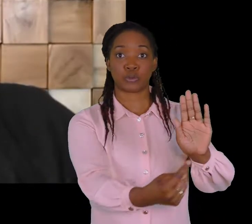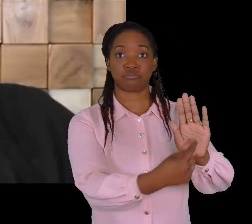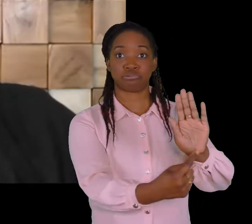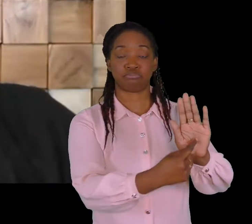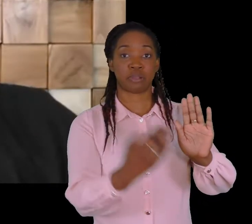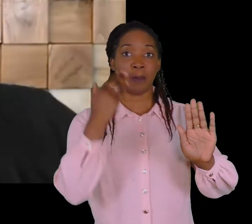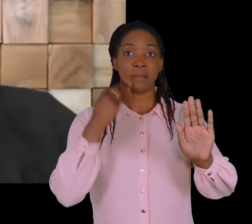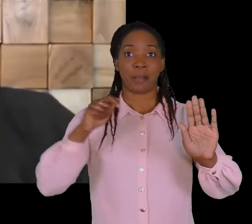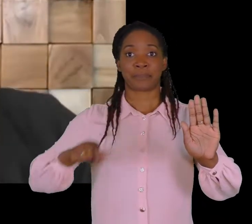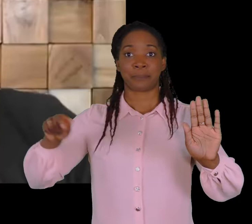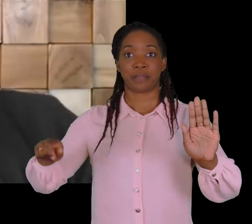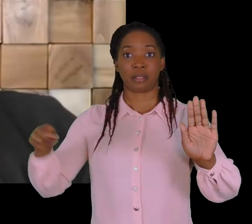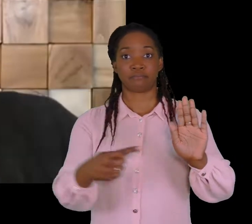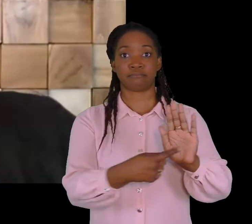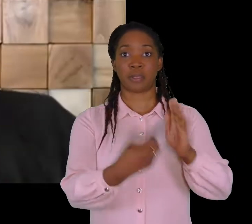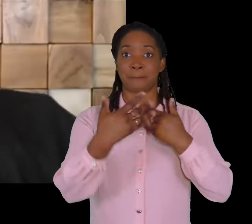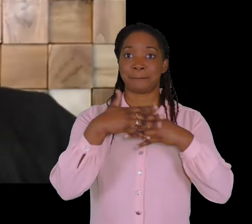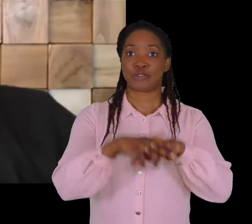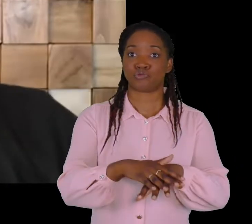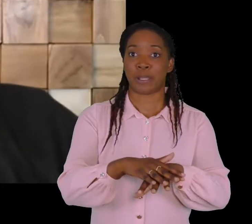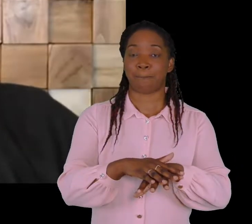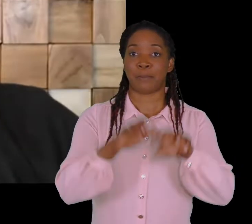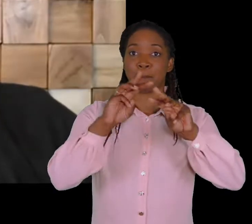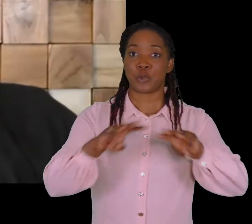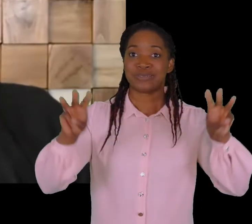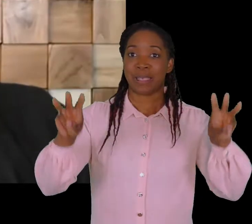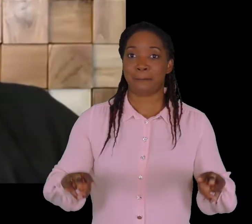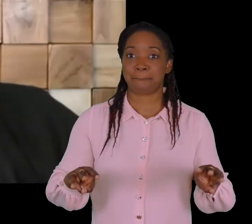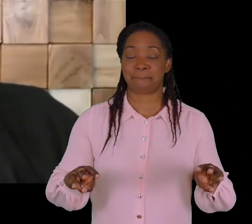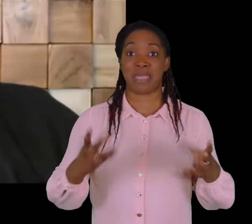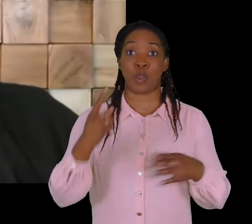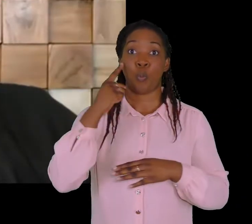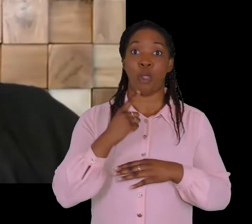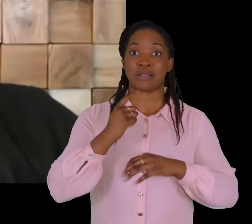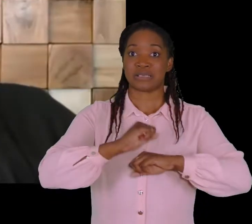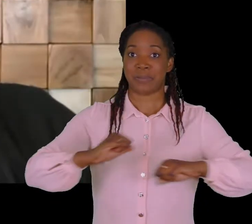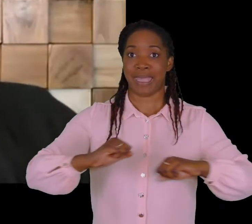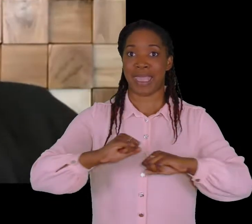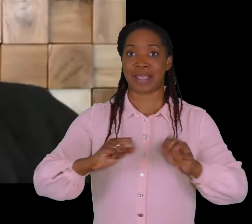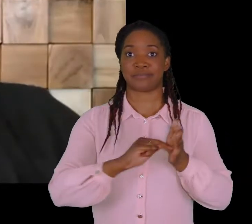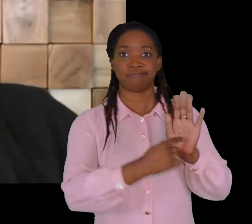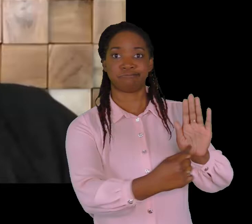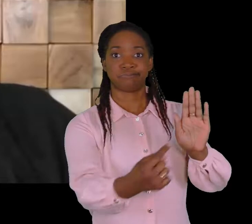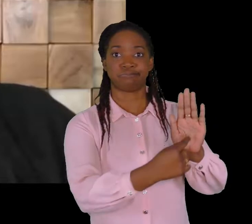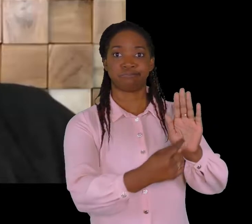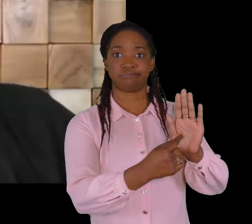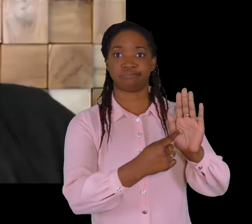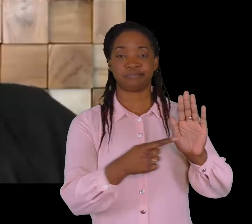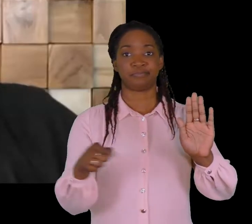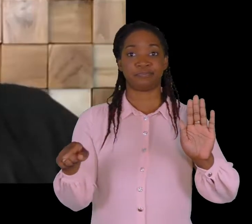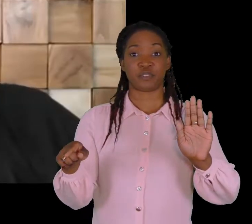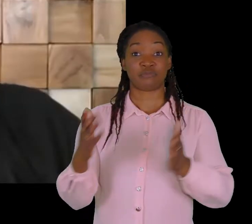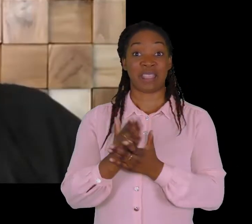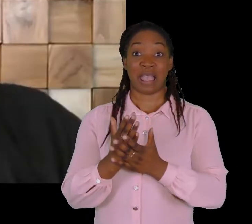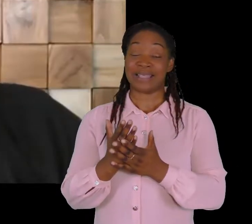presented images of Black life in a mainstream white museum and white supremacist space, writing and showing against